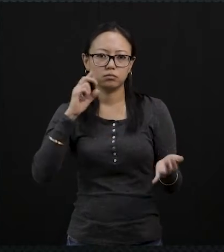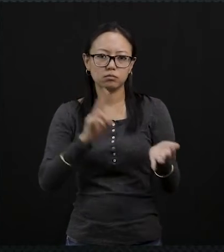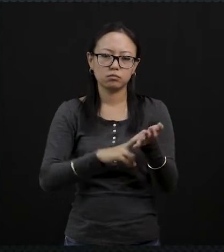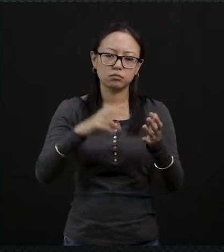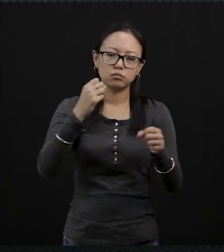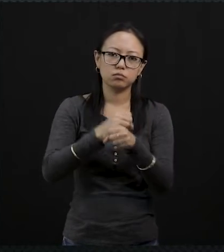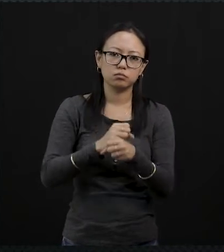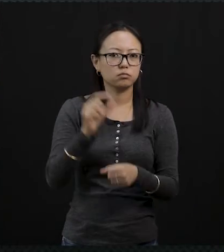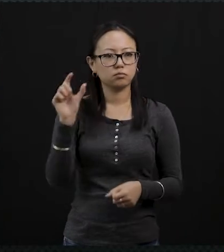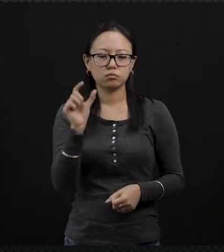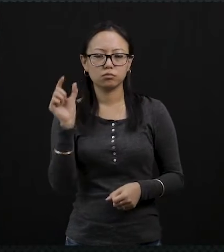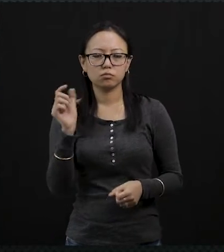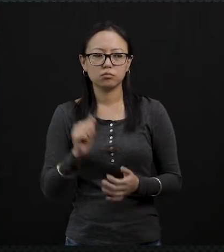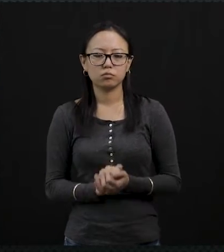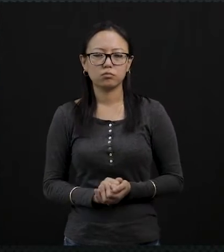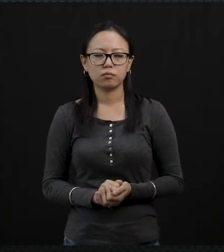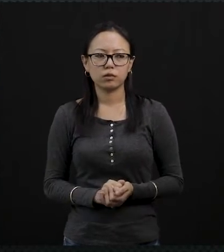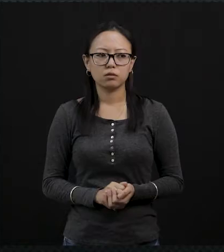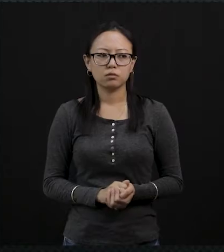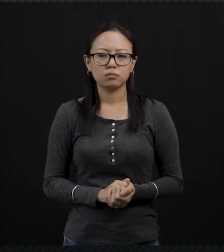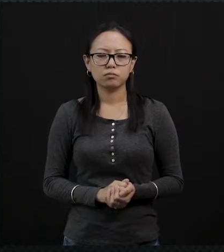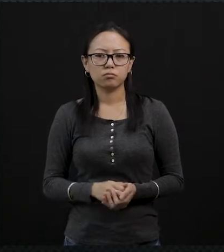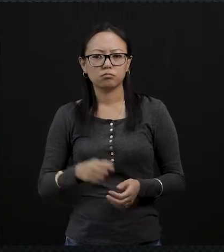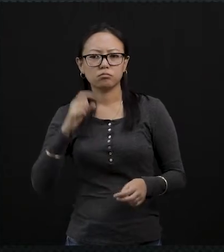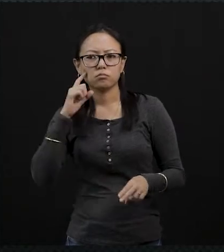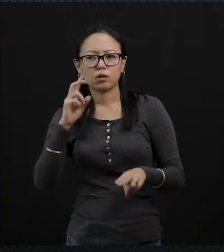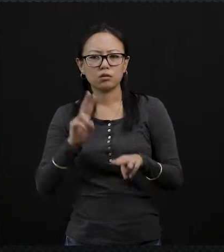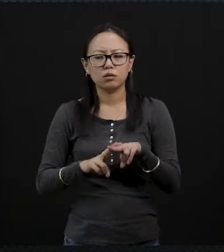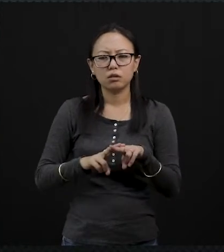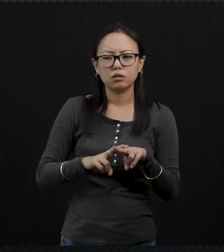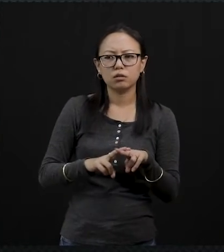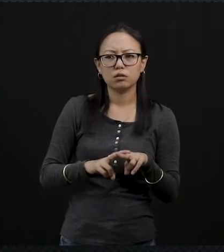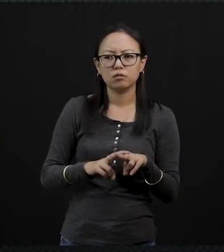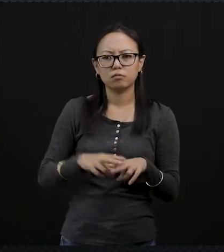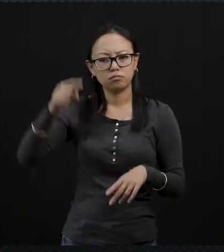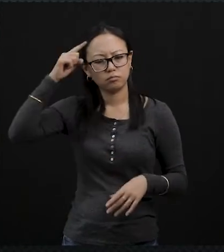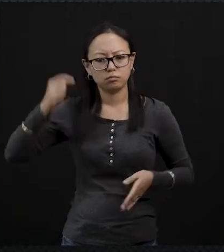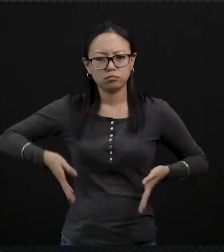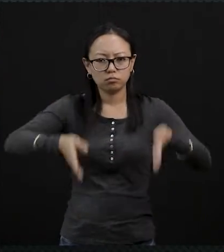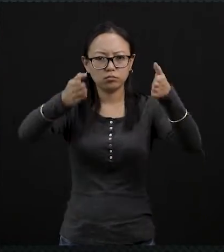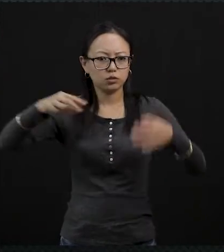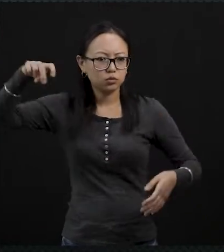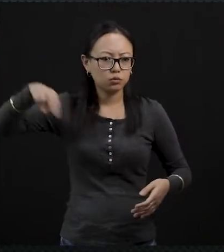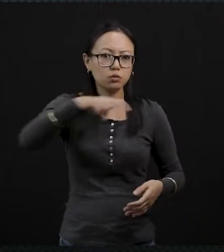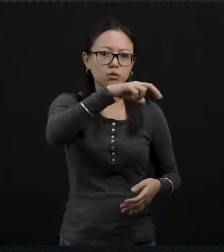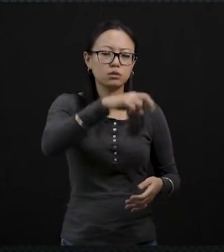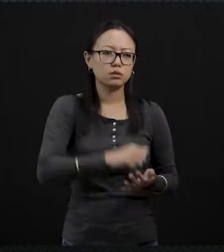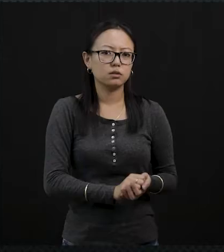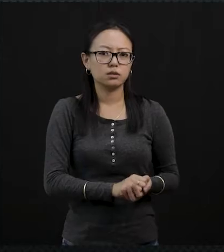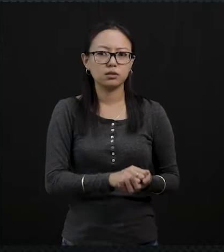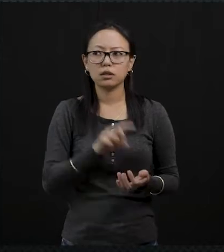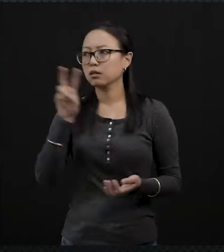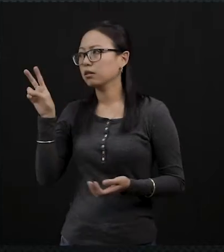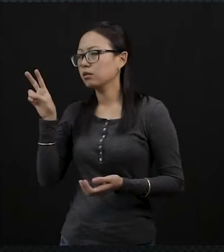what you have to do or what you can do is you can look to the right, look to the left,